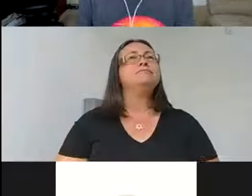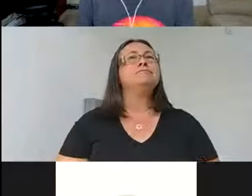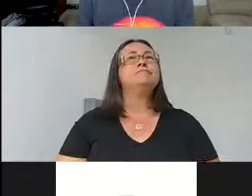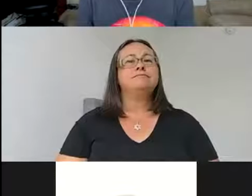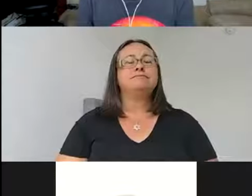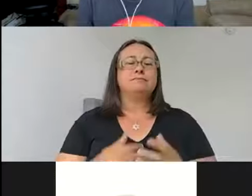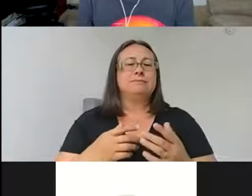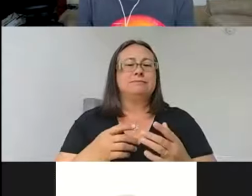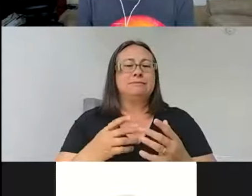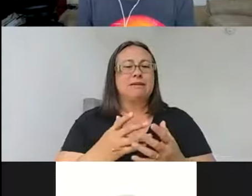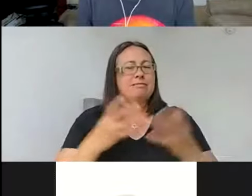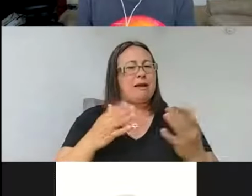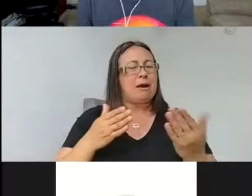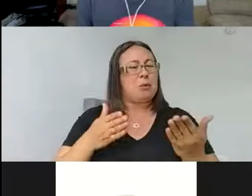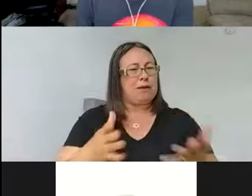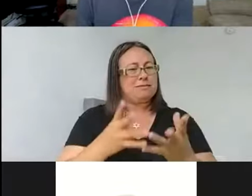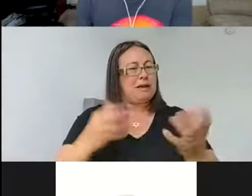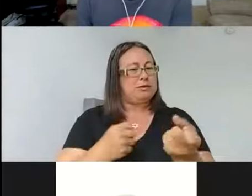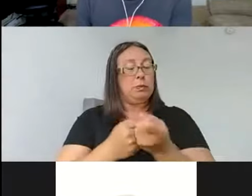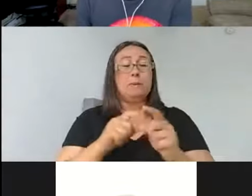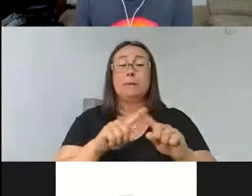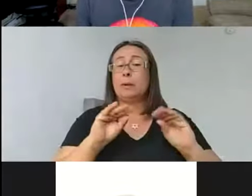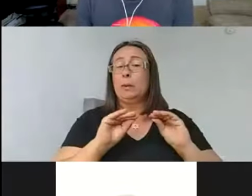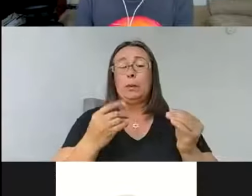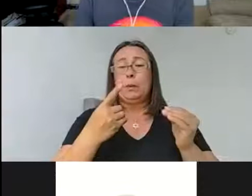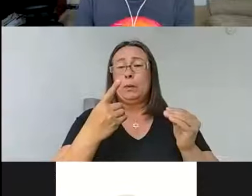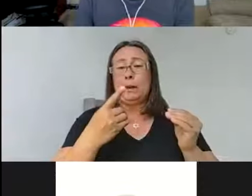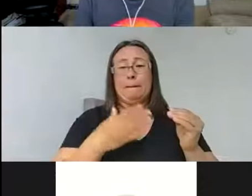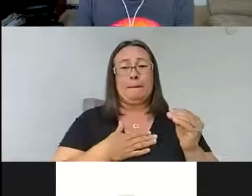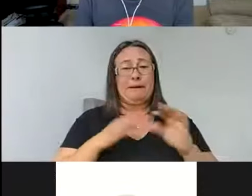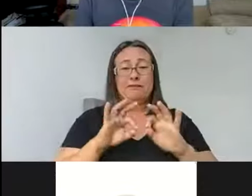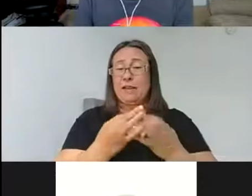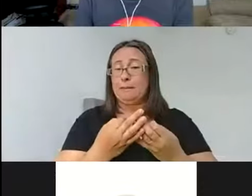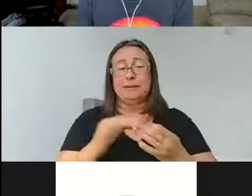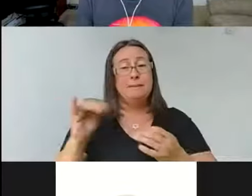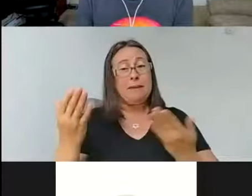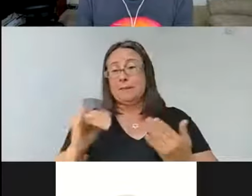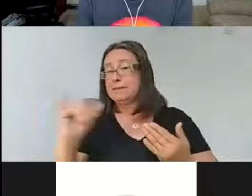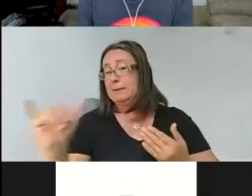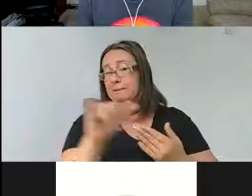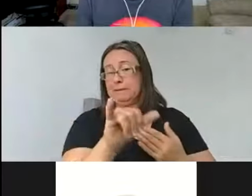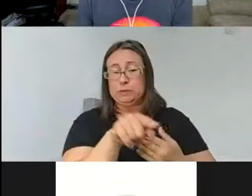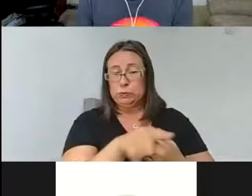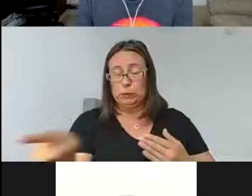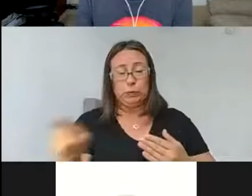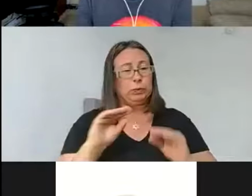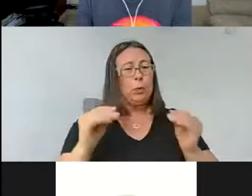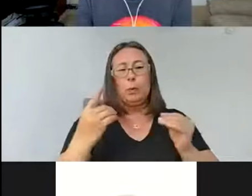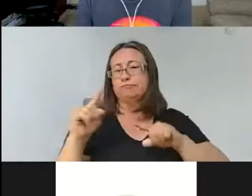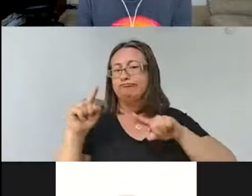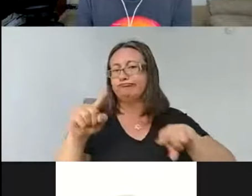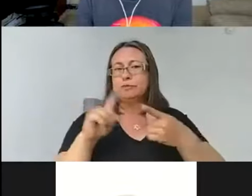of different aspects. But nobody in my family, probably like some of you, nobody in my family had ever been to college or even thought